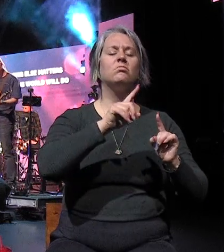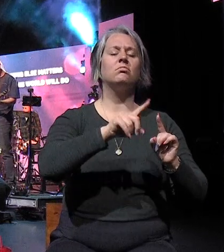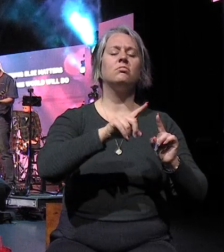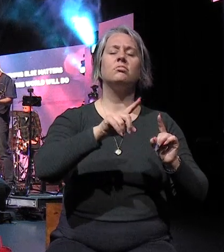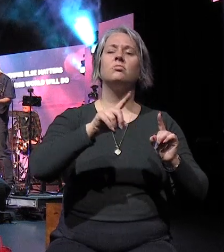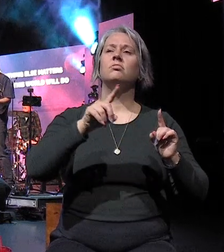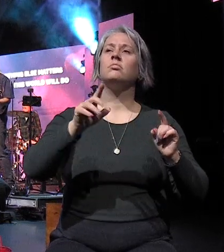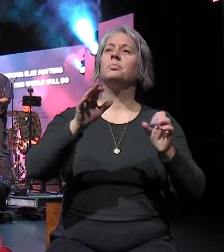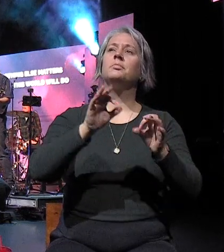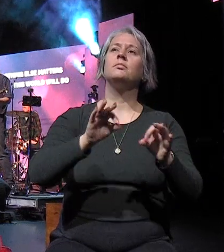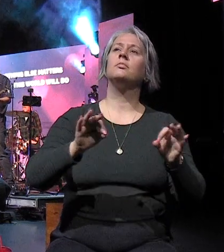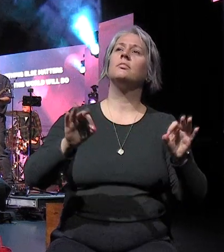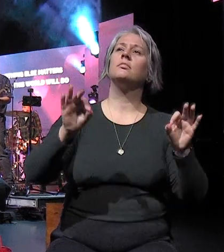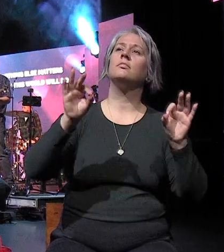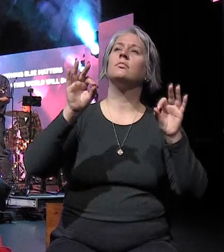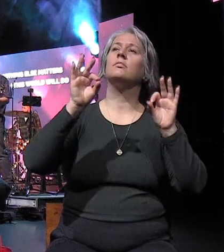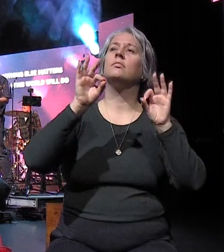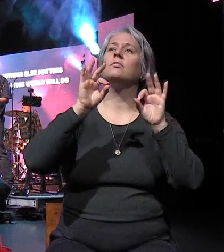matters,